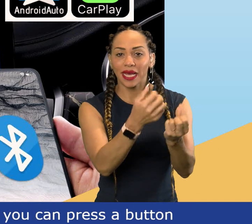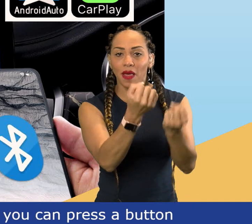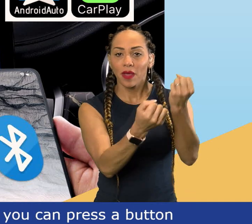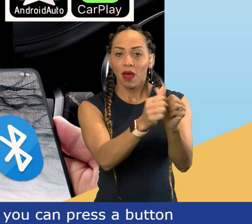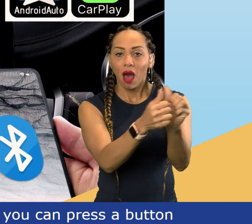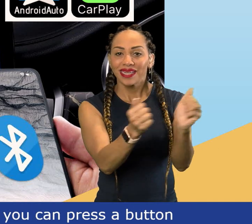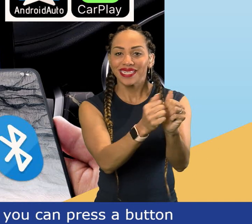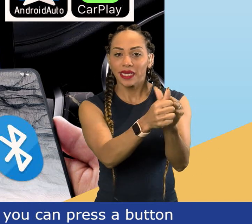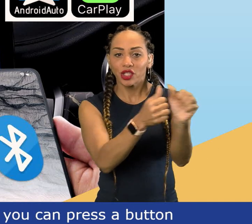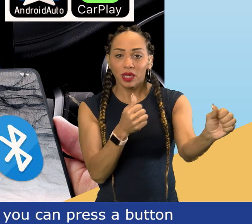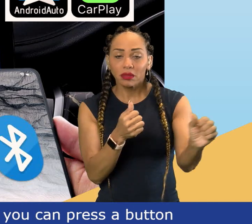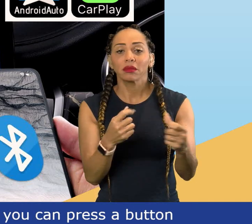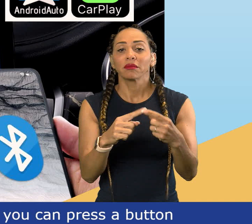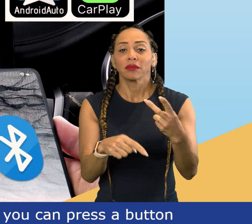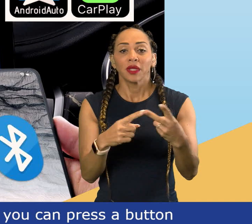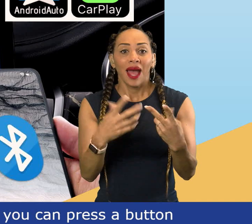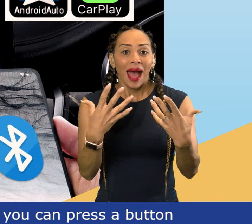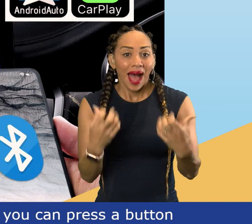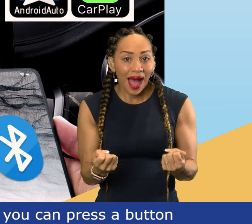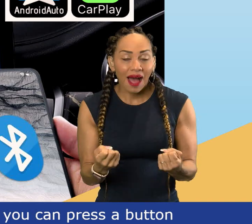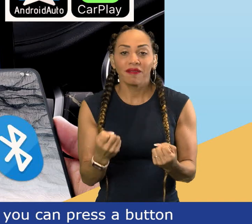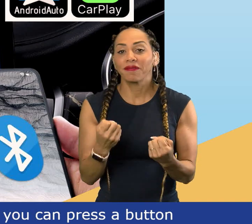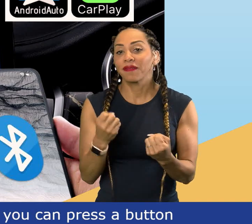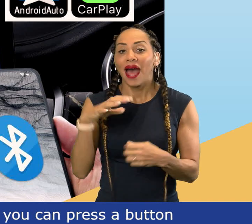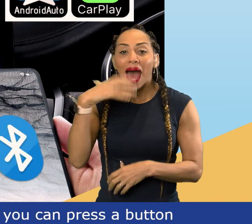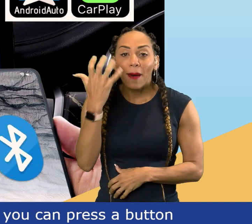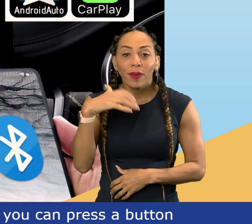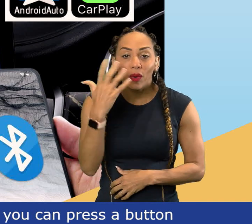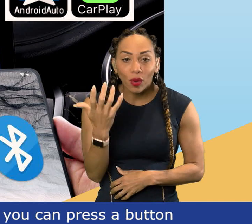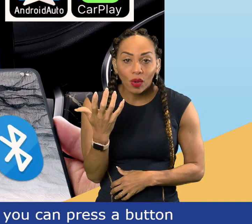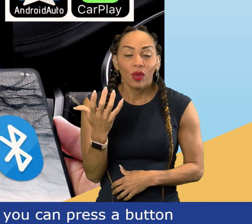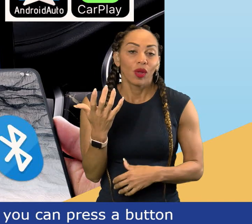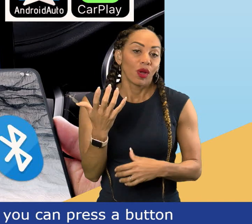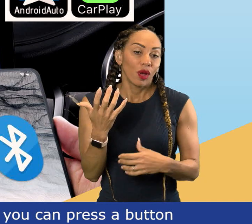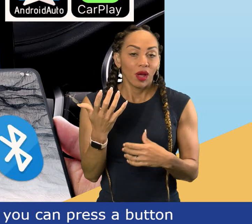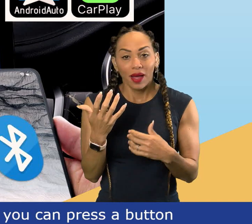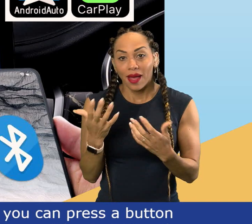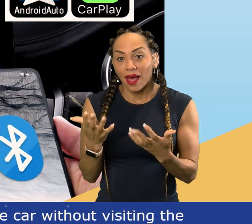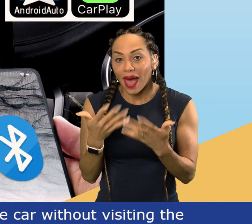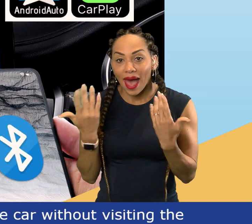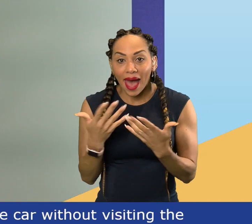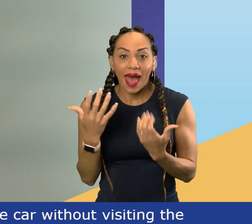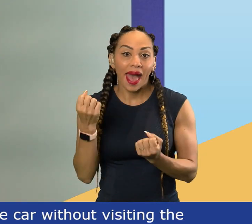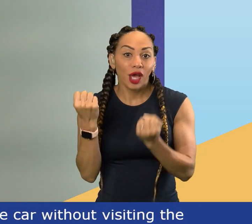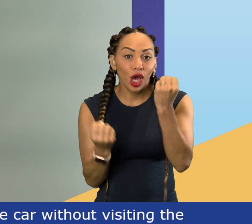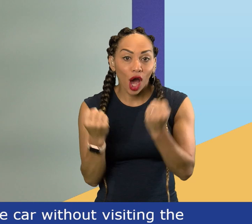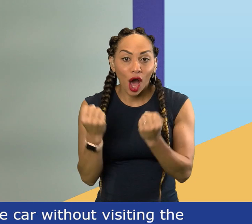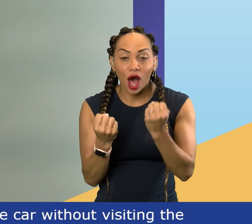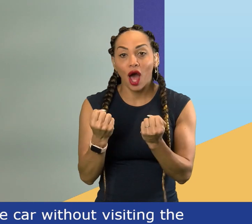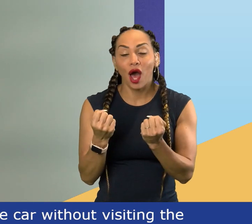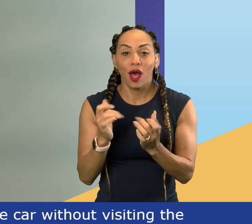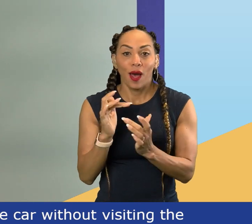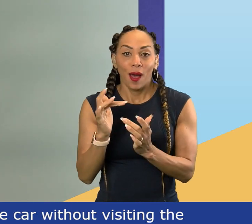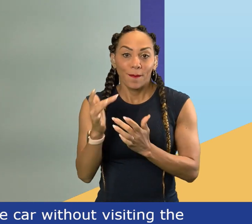like Apple Android Auto, Apple CarPlay, that allow us basically to have the functionality of our phone operated through our cars.